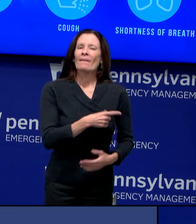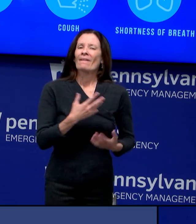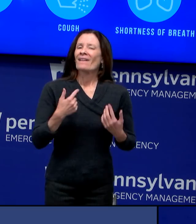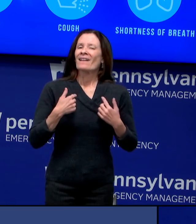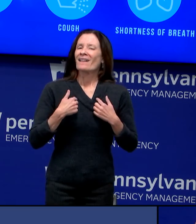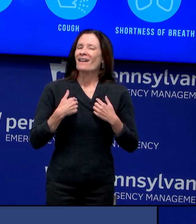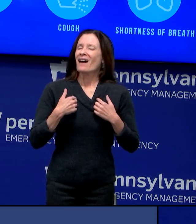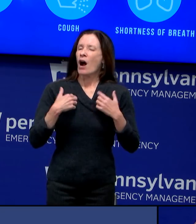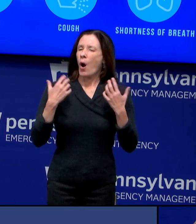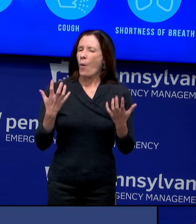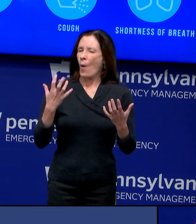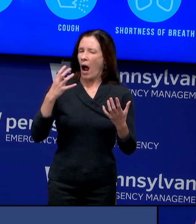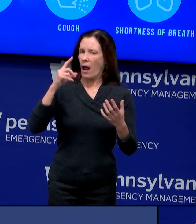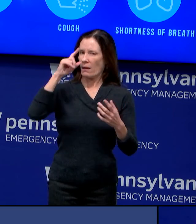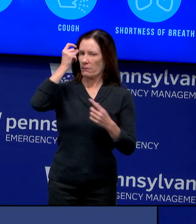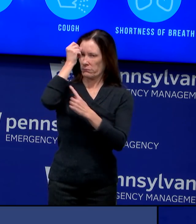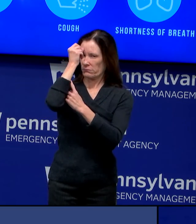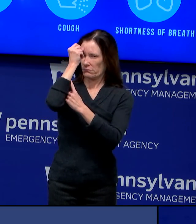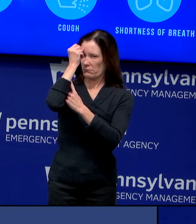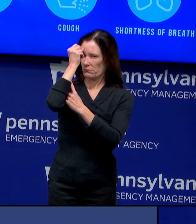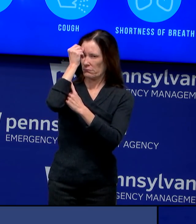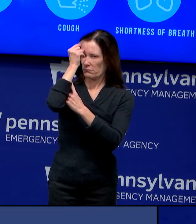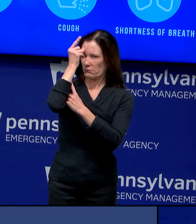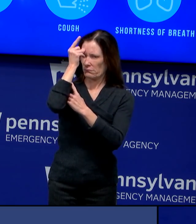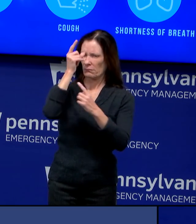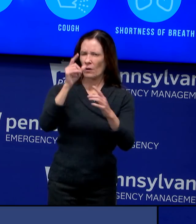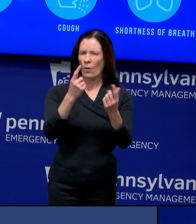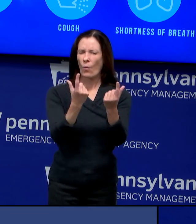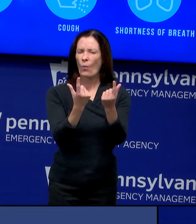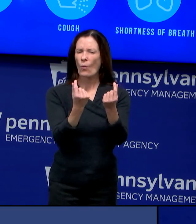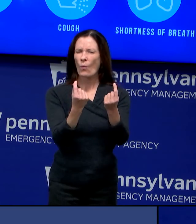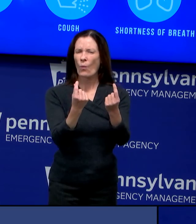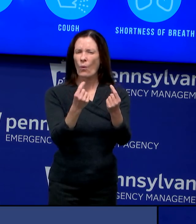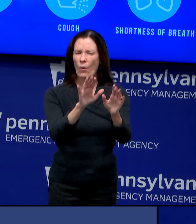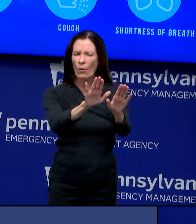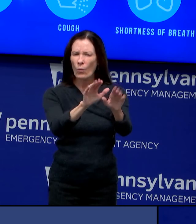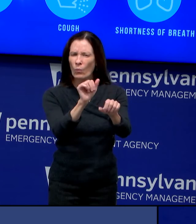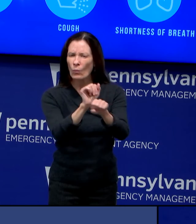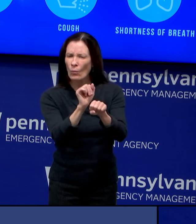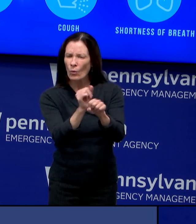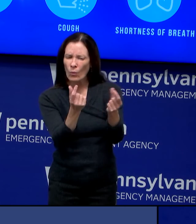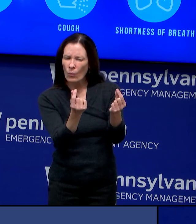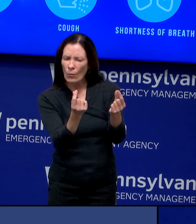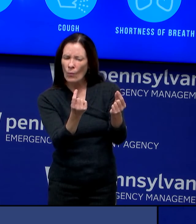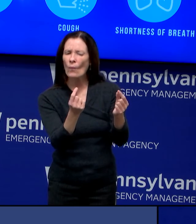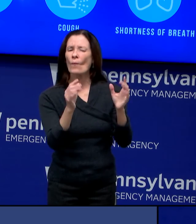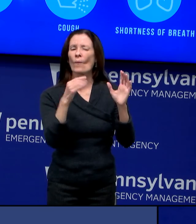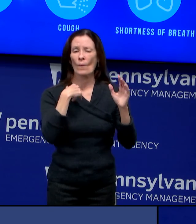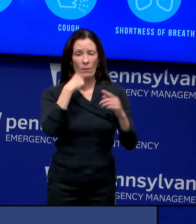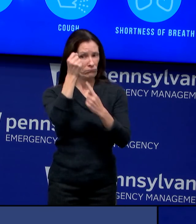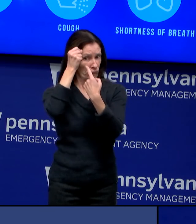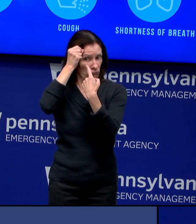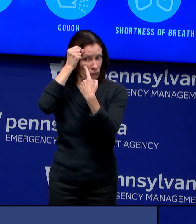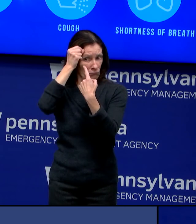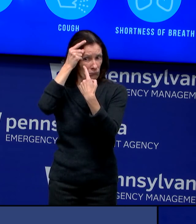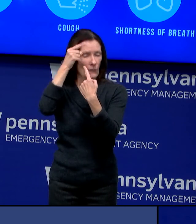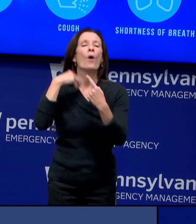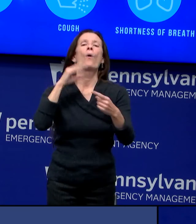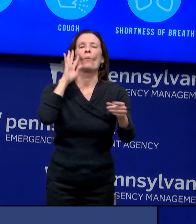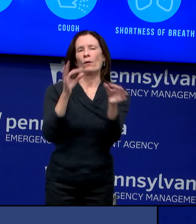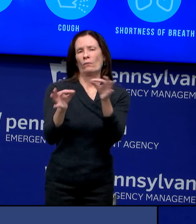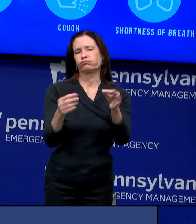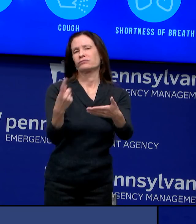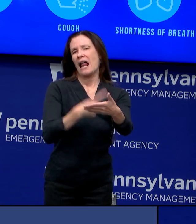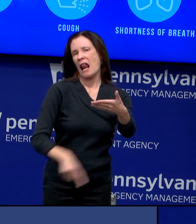to be able to have more of a conference call. From Spotlight PA, it appears the number of tests being conducted daily